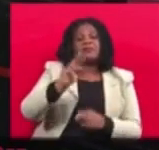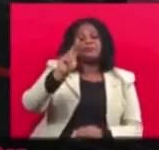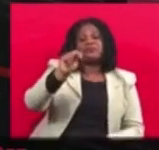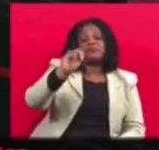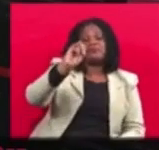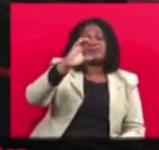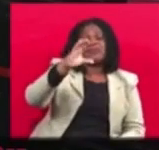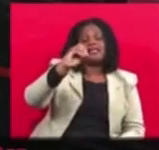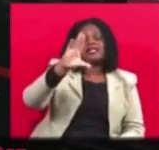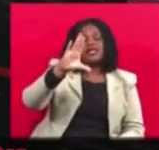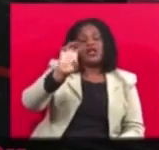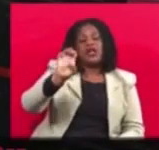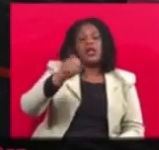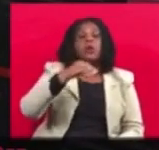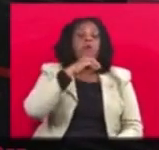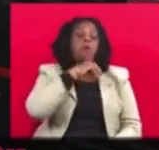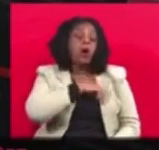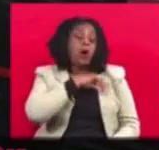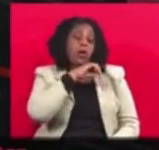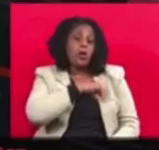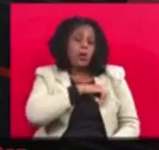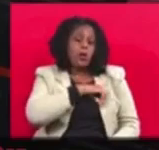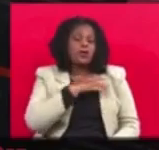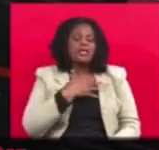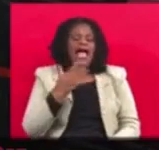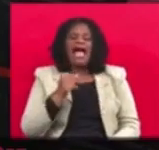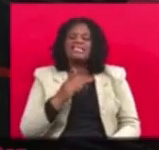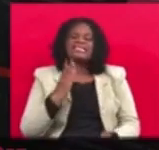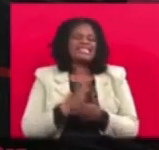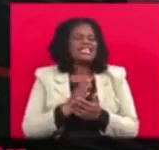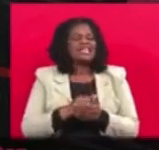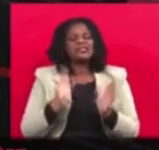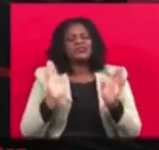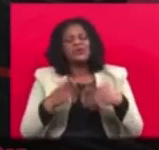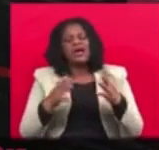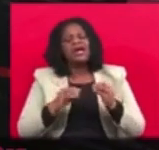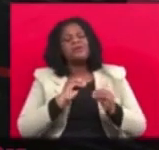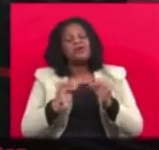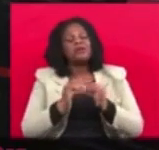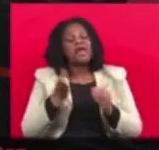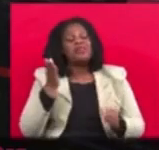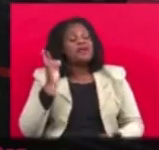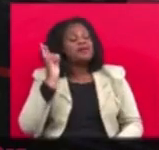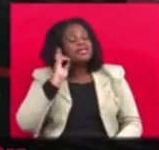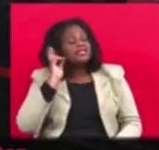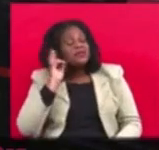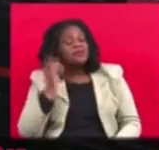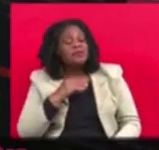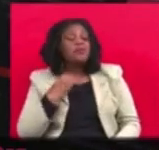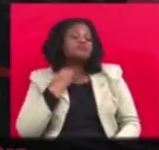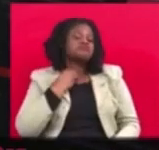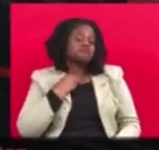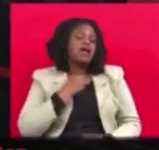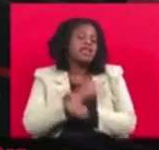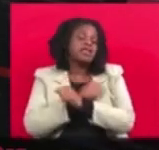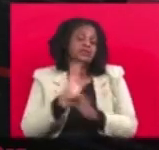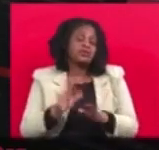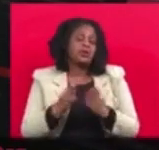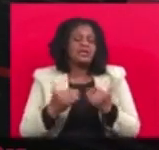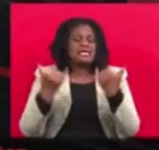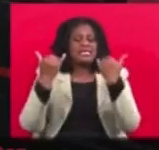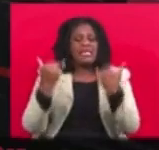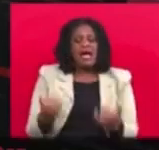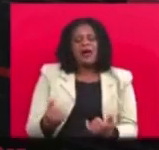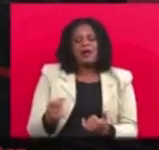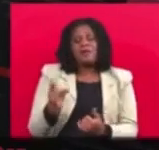Kimox is already making waves in the music industry. 3KTV caught up with the Victoria Falls-based young musician who spoke about